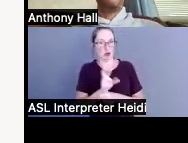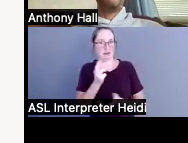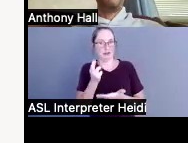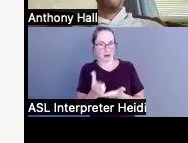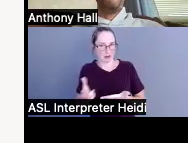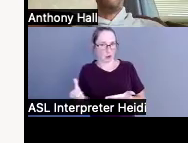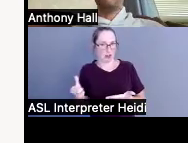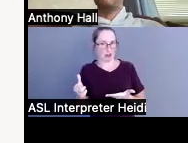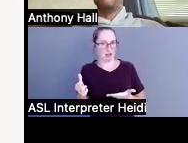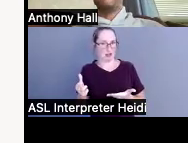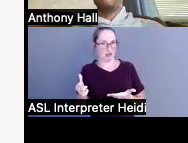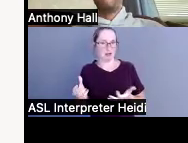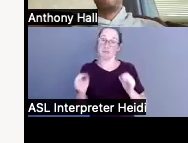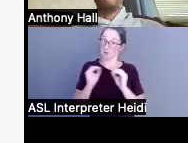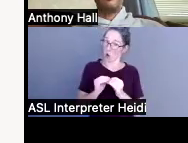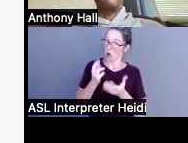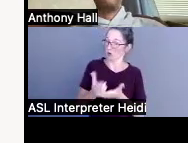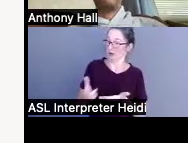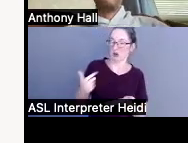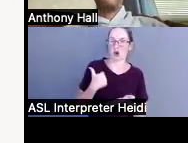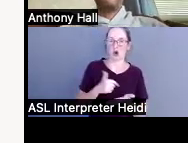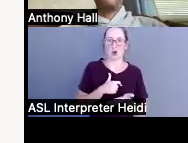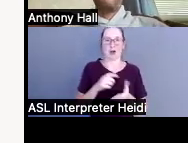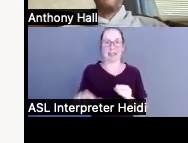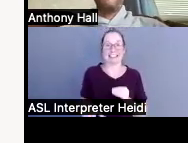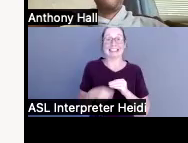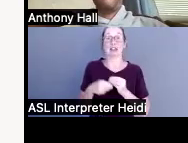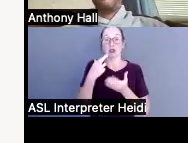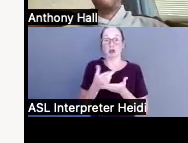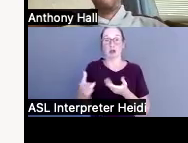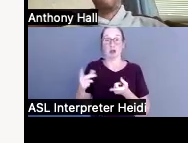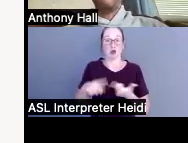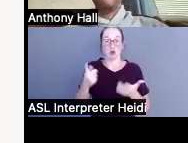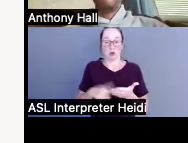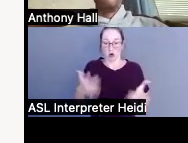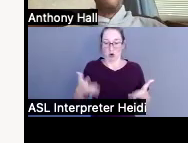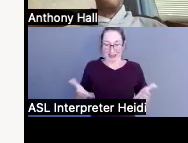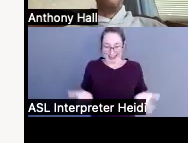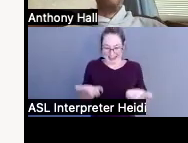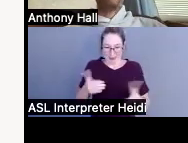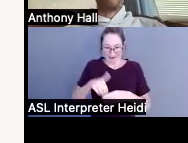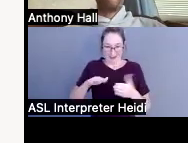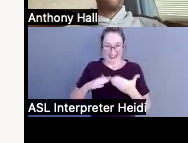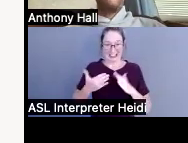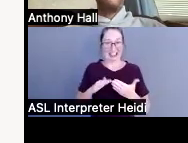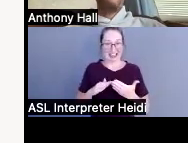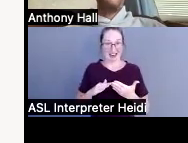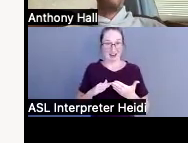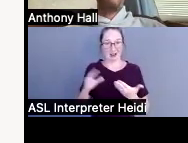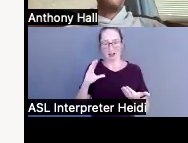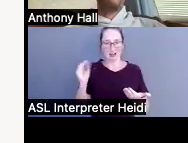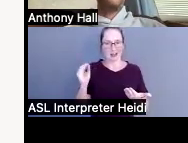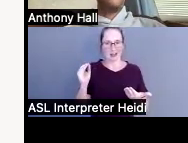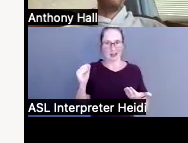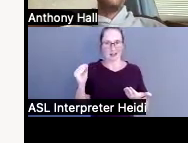resources, well, more resources. We were just an additional resource to what is already here in the city. Um, and in a way,